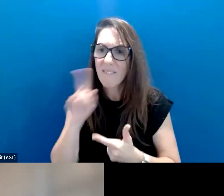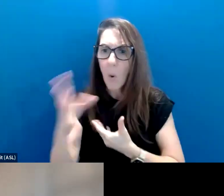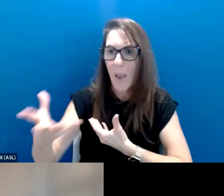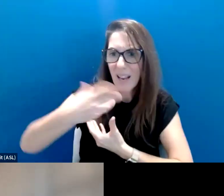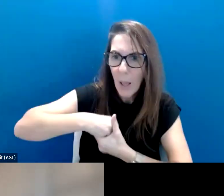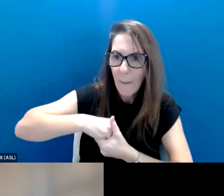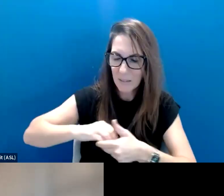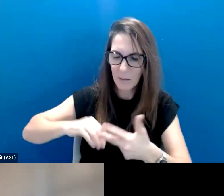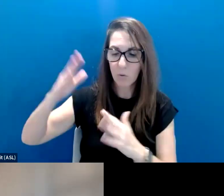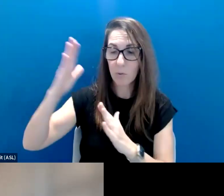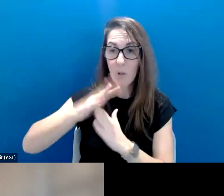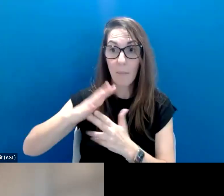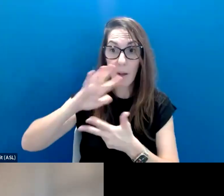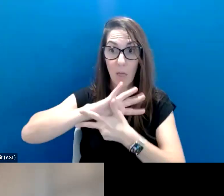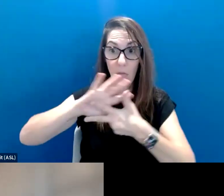top 3